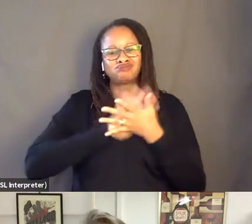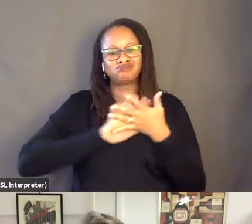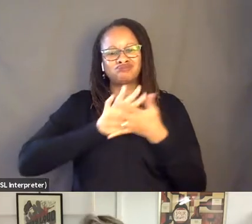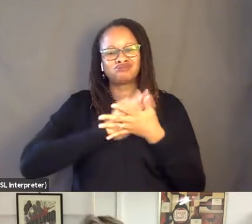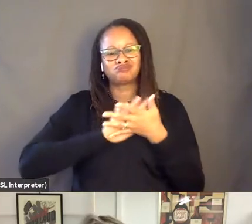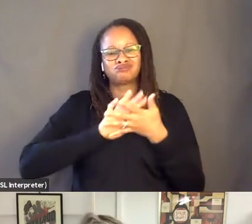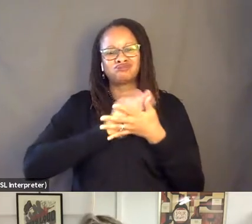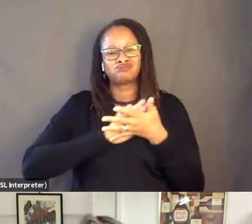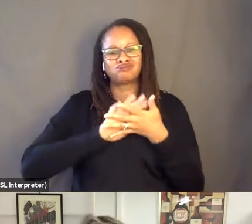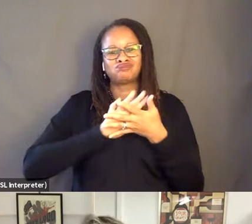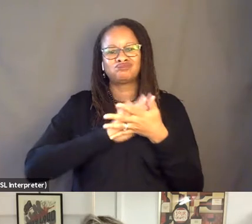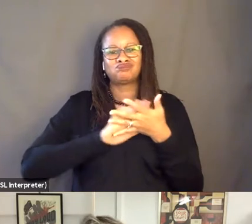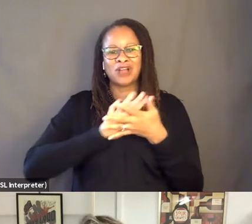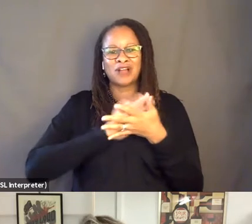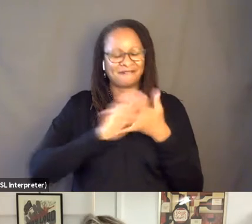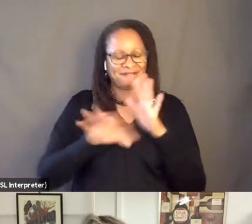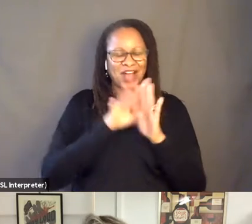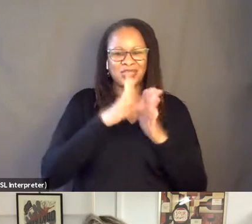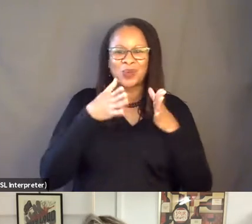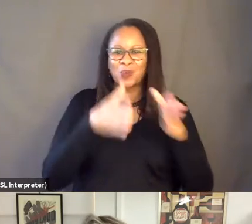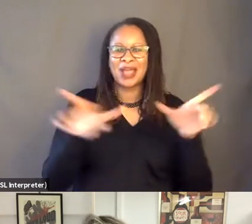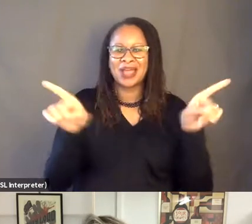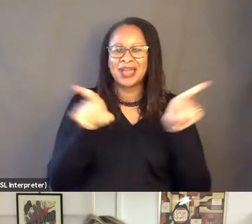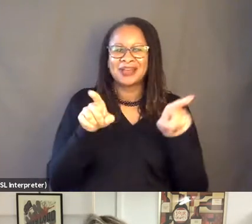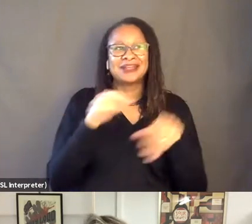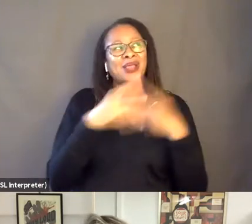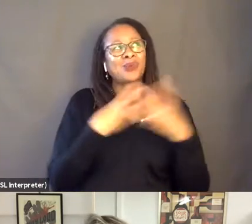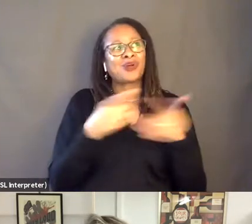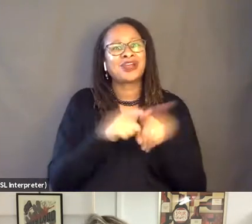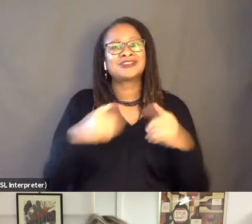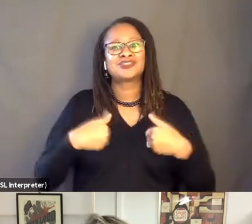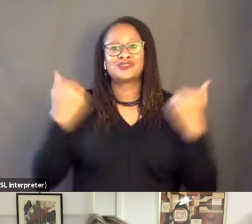a way of being in the world as a young adult, I think, which is incredible.